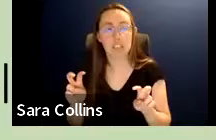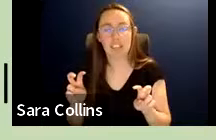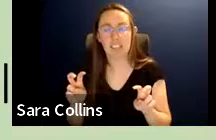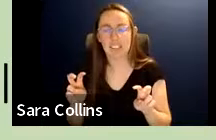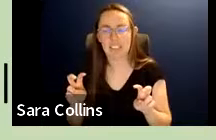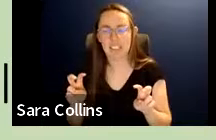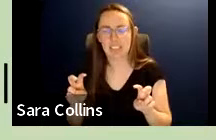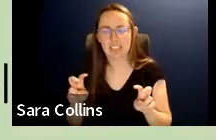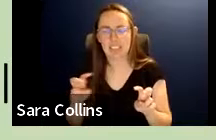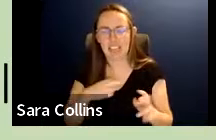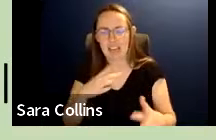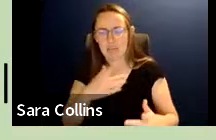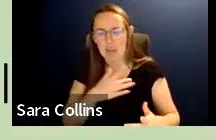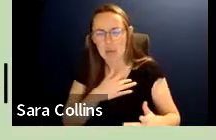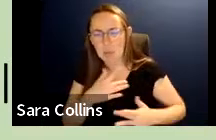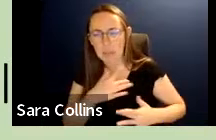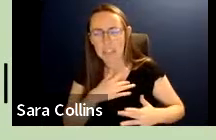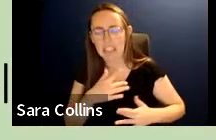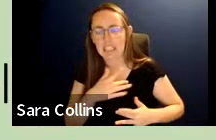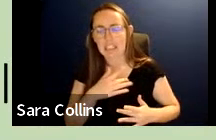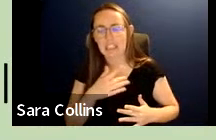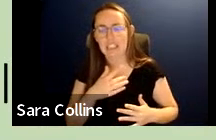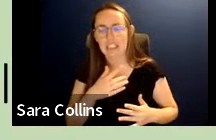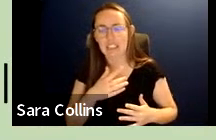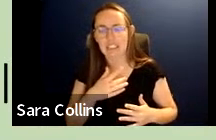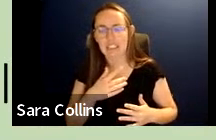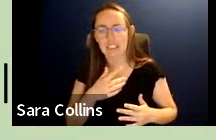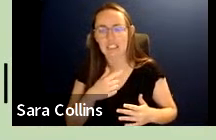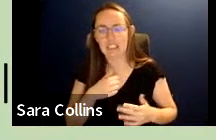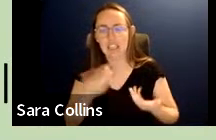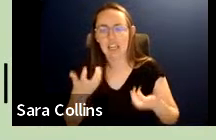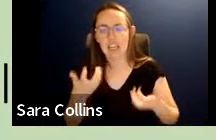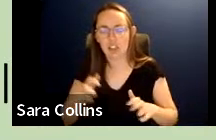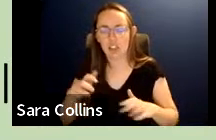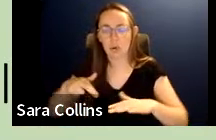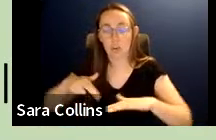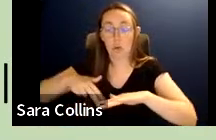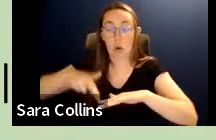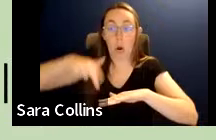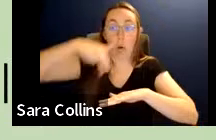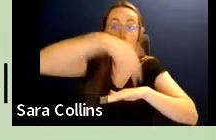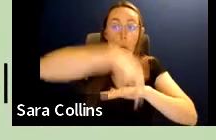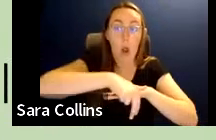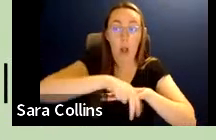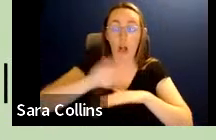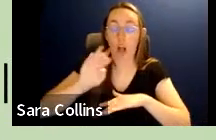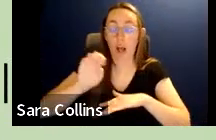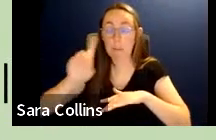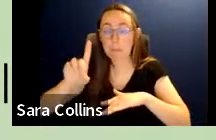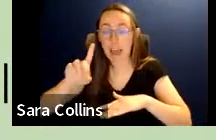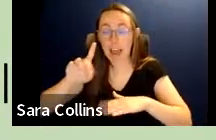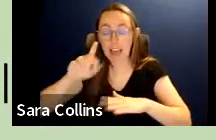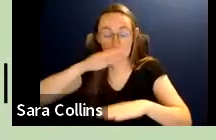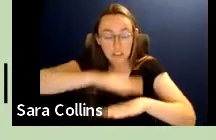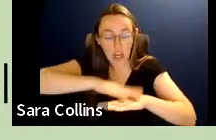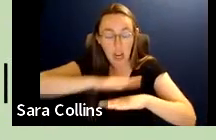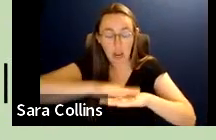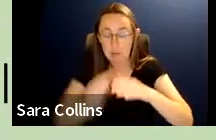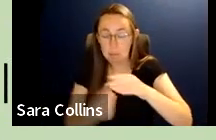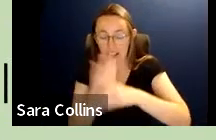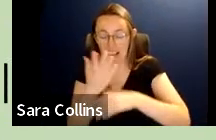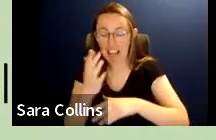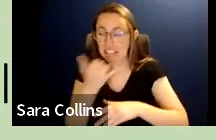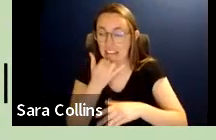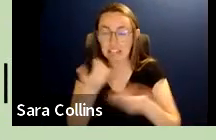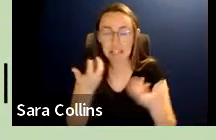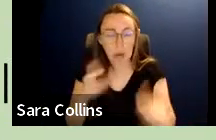stay off of walking on a bed top where the plants are actually produced. We just widen those furrows a little bit so it's a